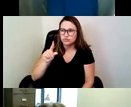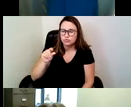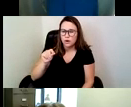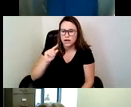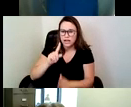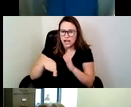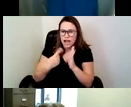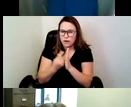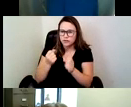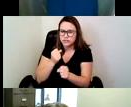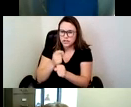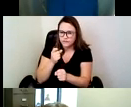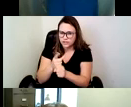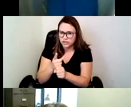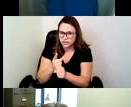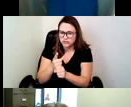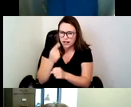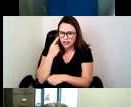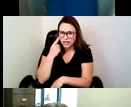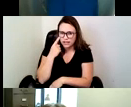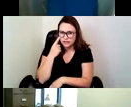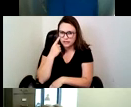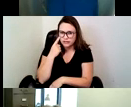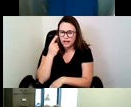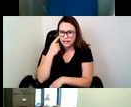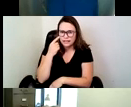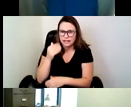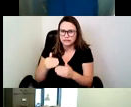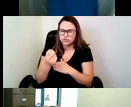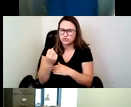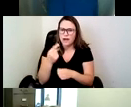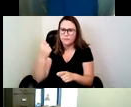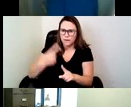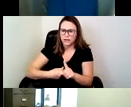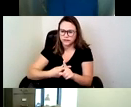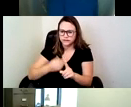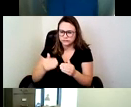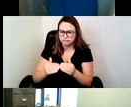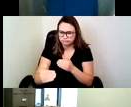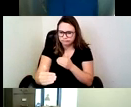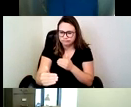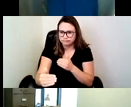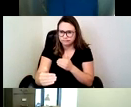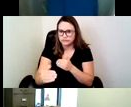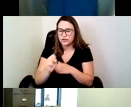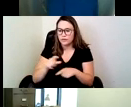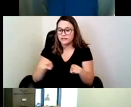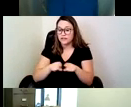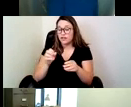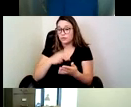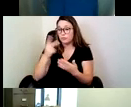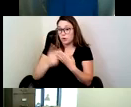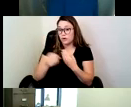Can't quote me about the year, but it's 120 hours. I think it's 12 months. And so that's another program that's popular